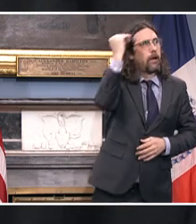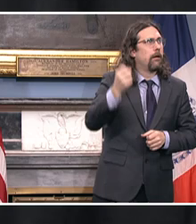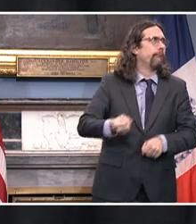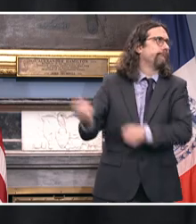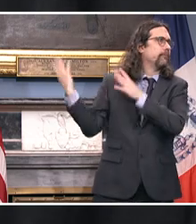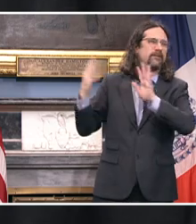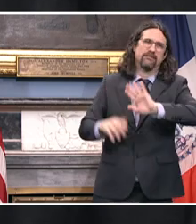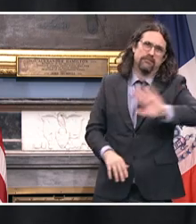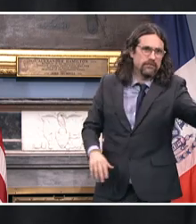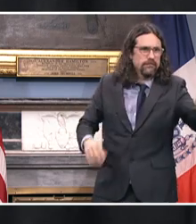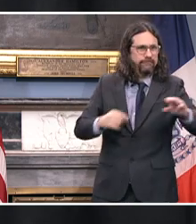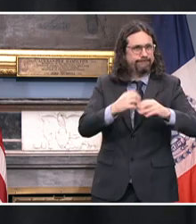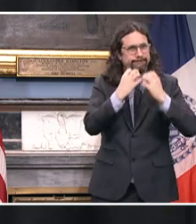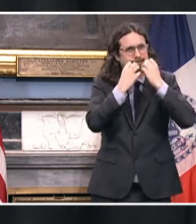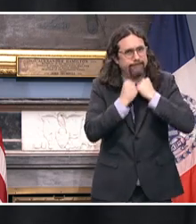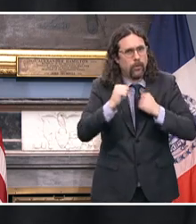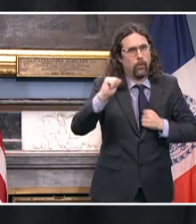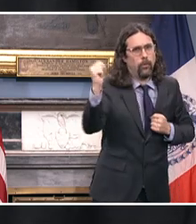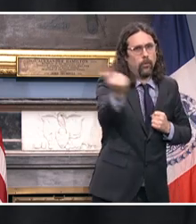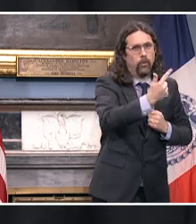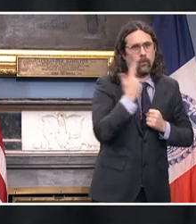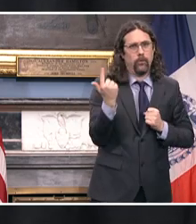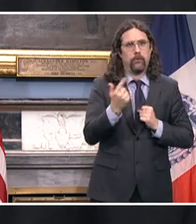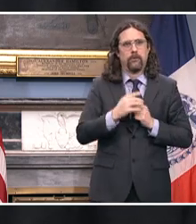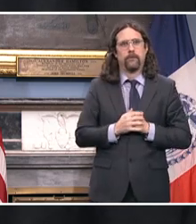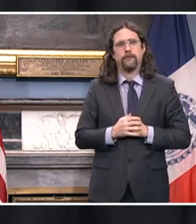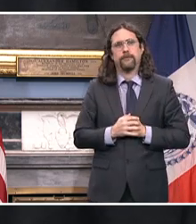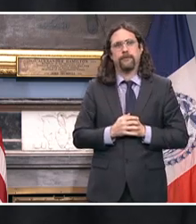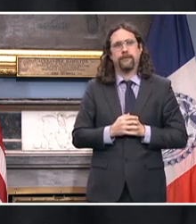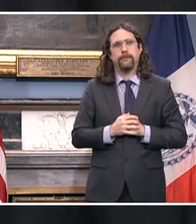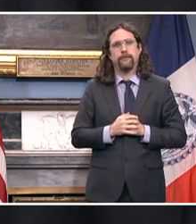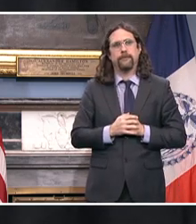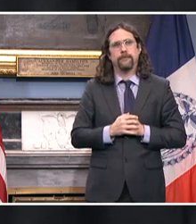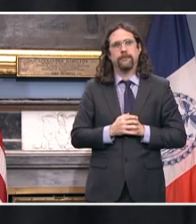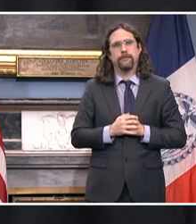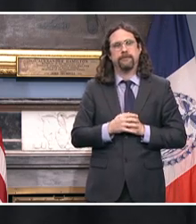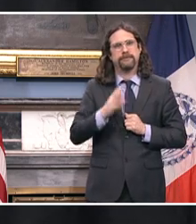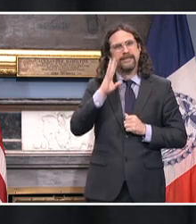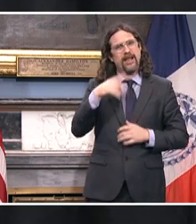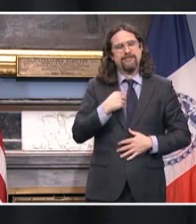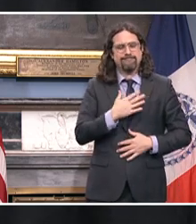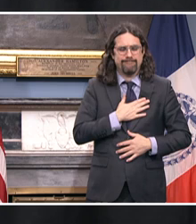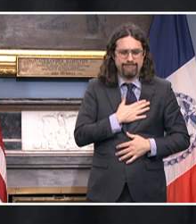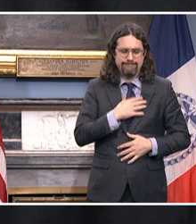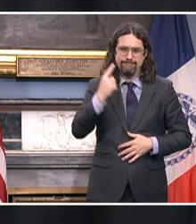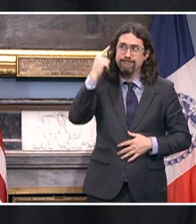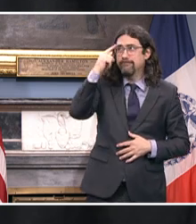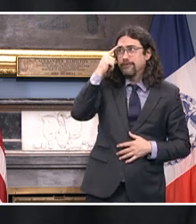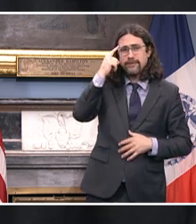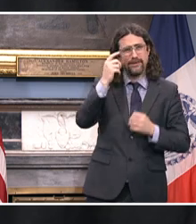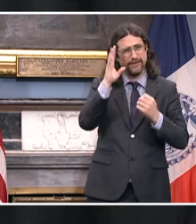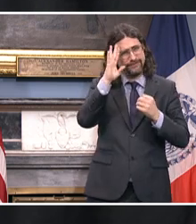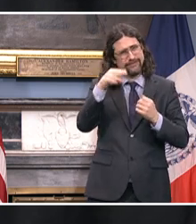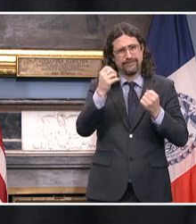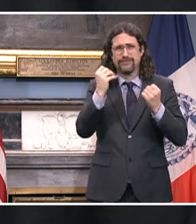not having enough money for food, for medicine, for the rent, and this many people, hundreds